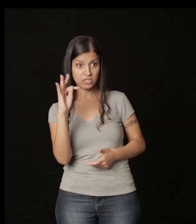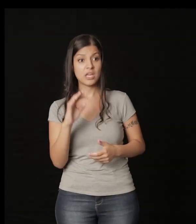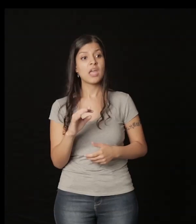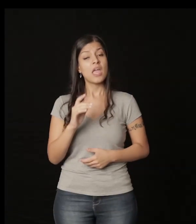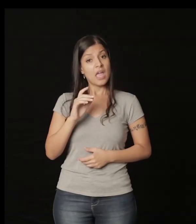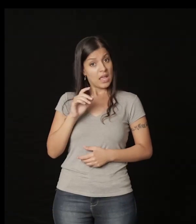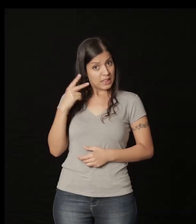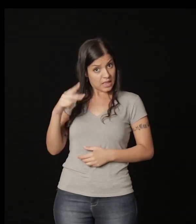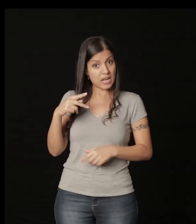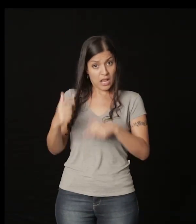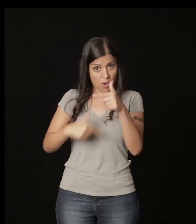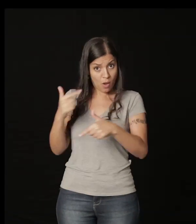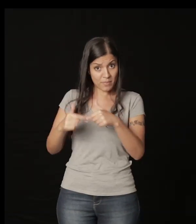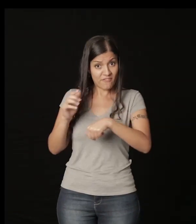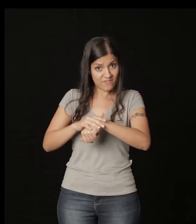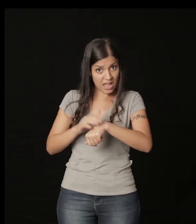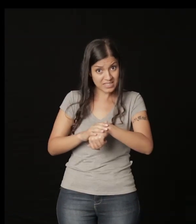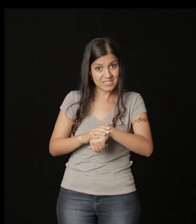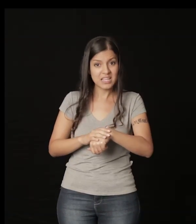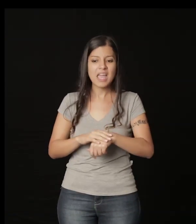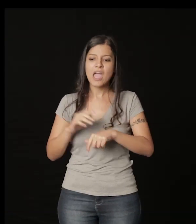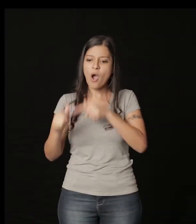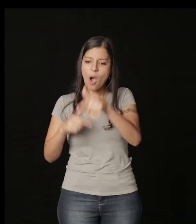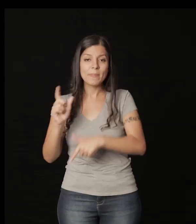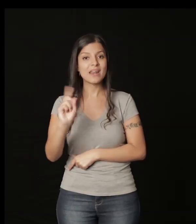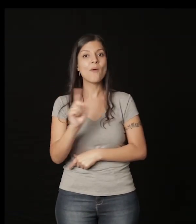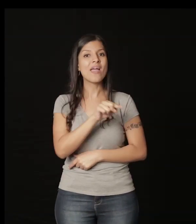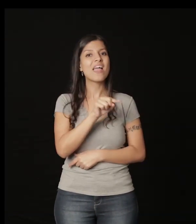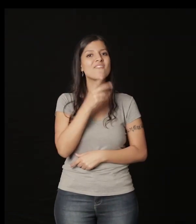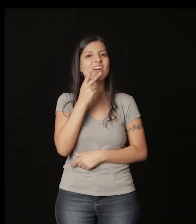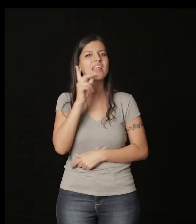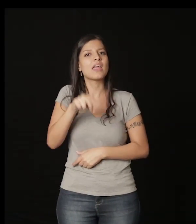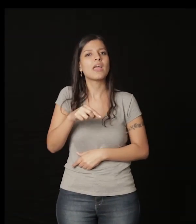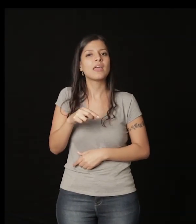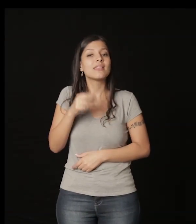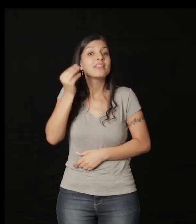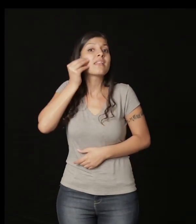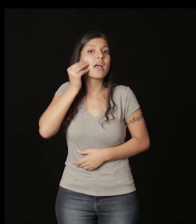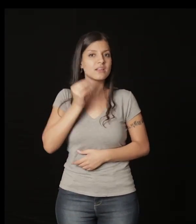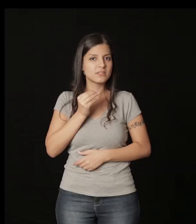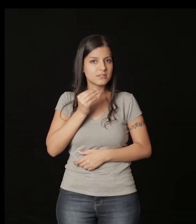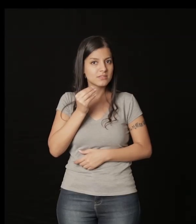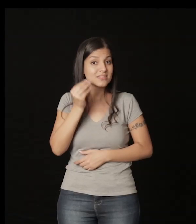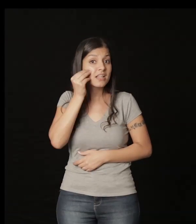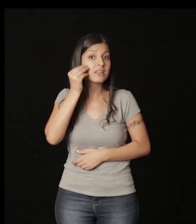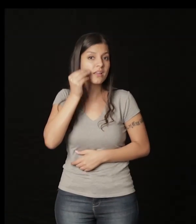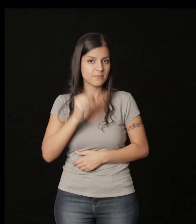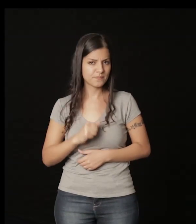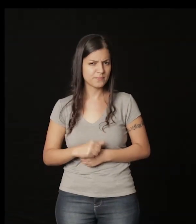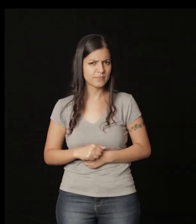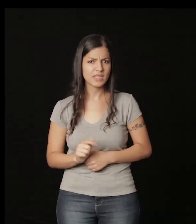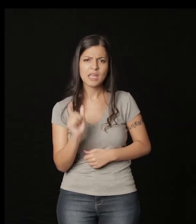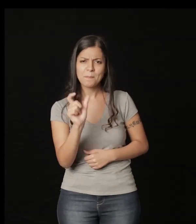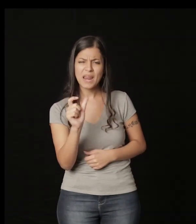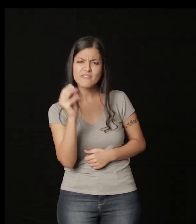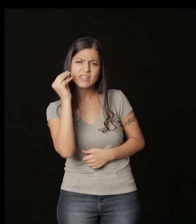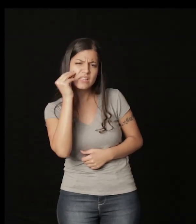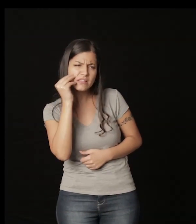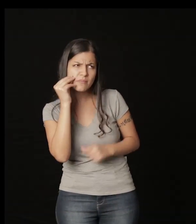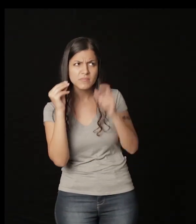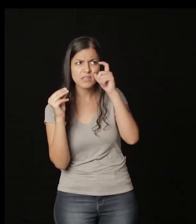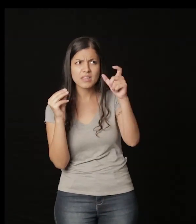he referred to his work, because he didn't call it work, he called it attempts. The word